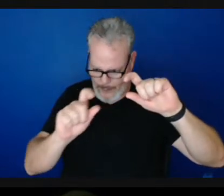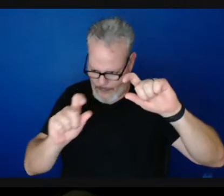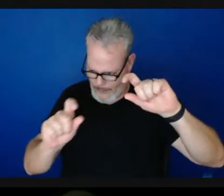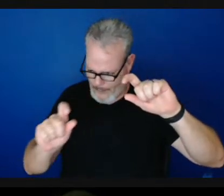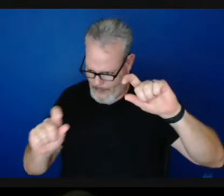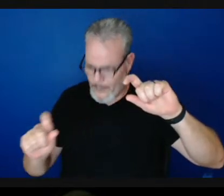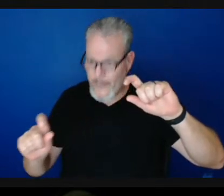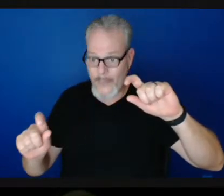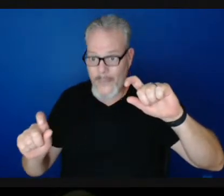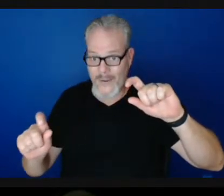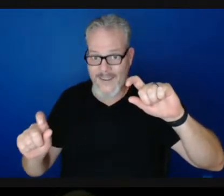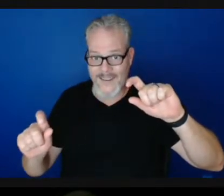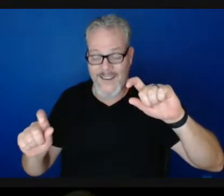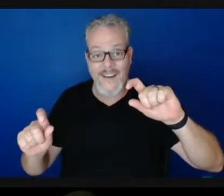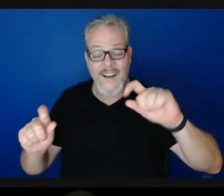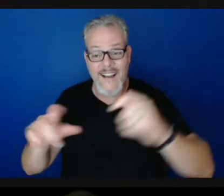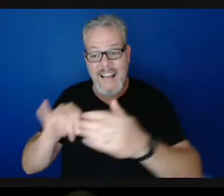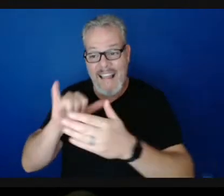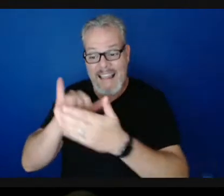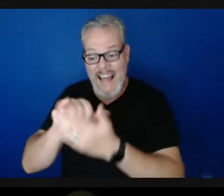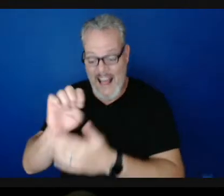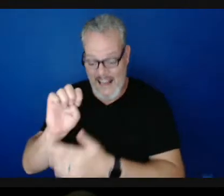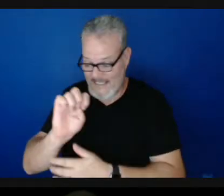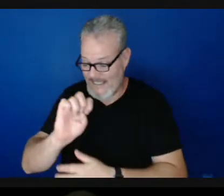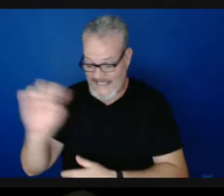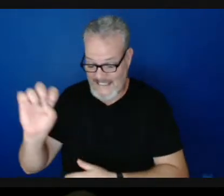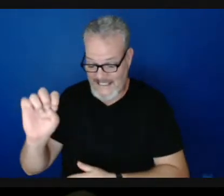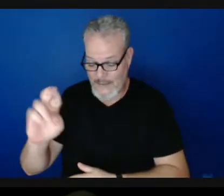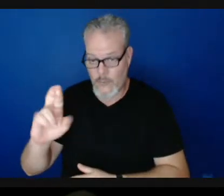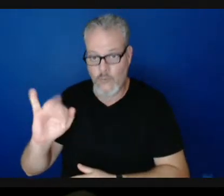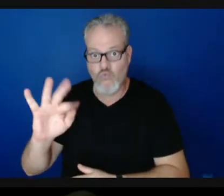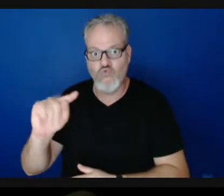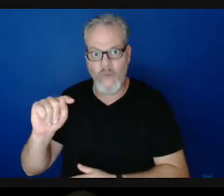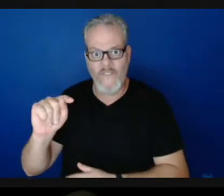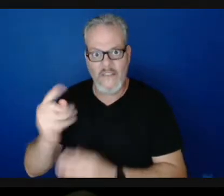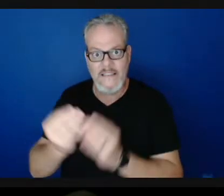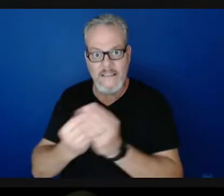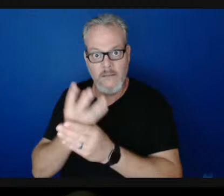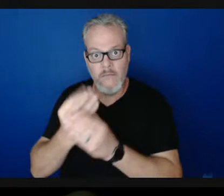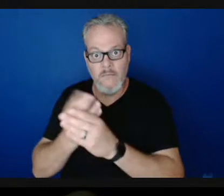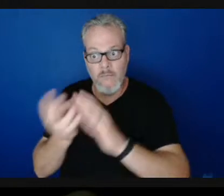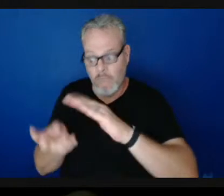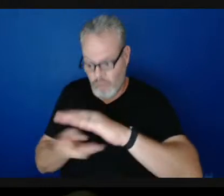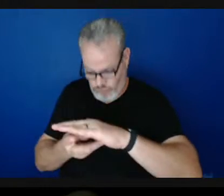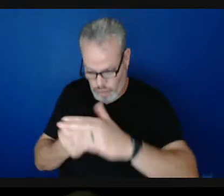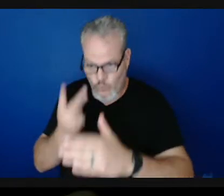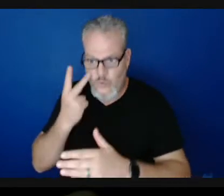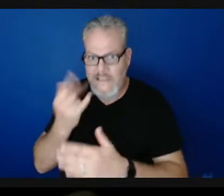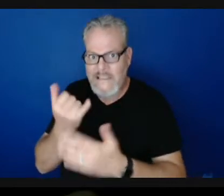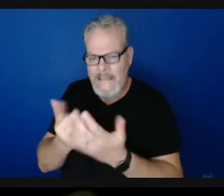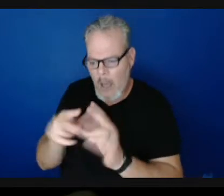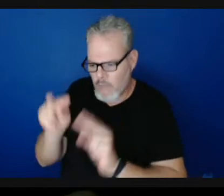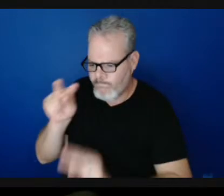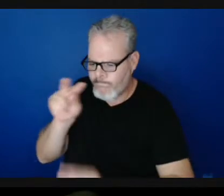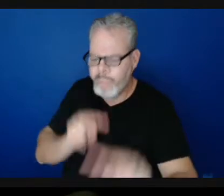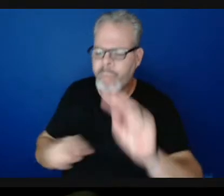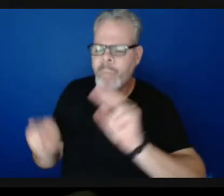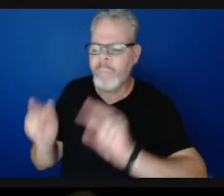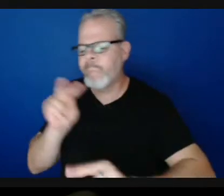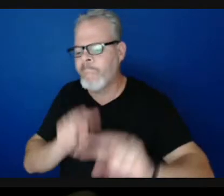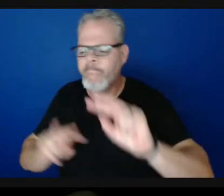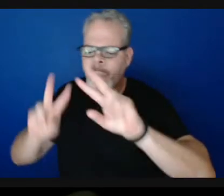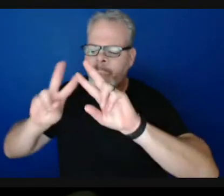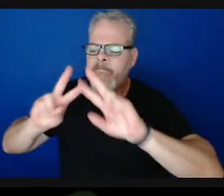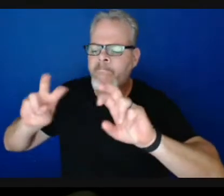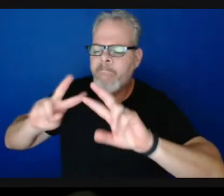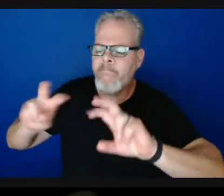eruption pairing, we've seen more variation at Pu'u'o. And so that's why we're keeping a closer eye on it now and maybe over scrutinizing some of those